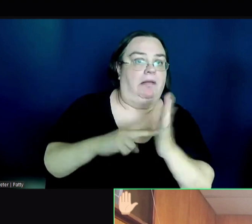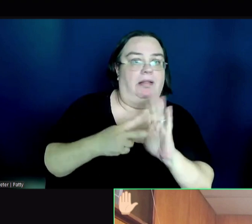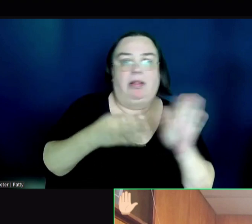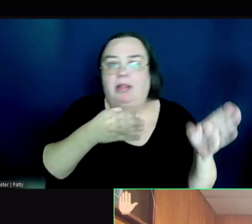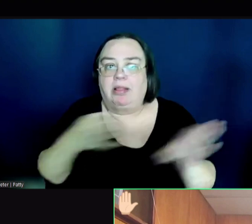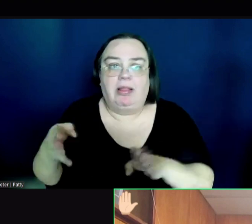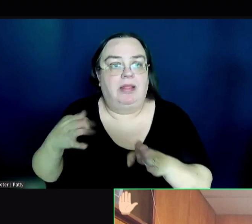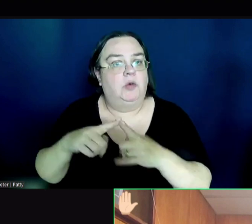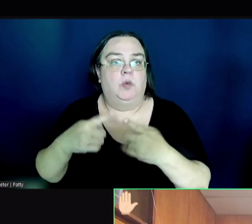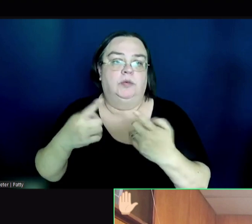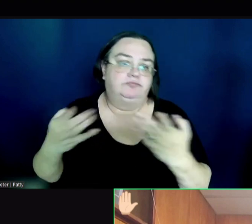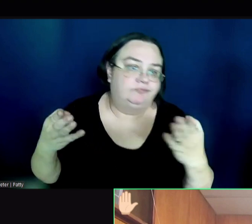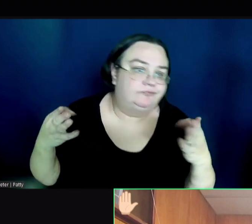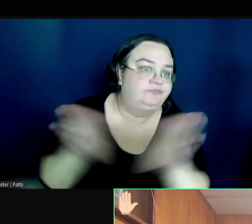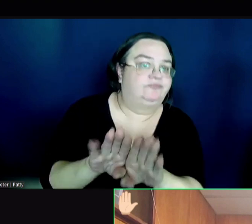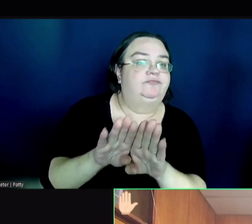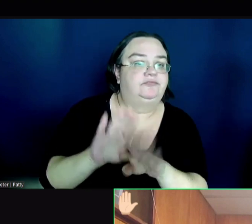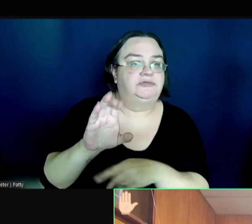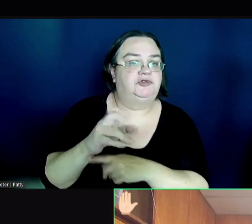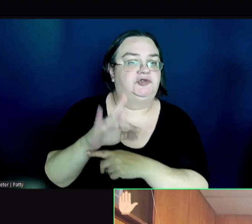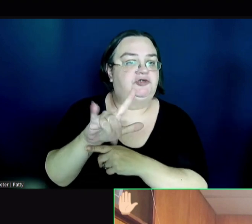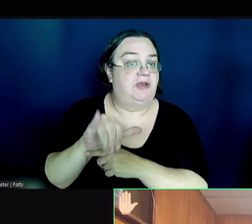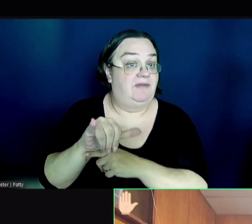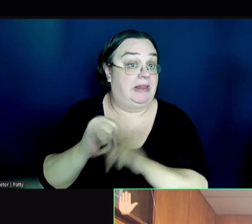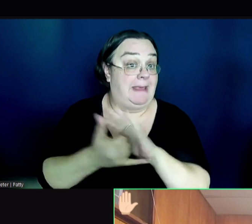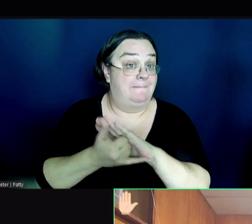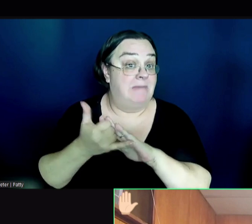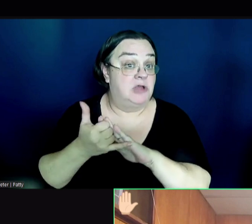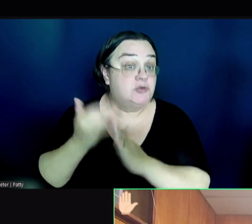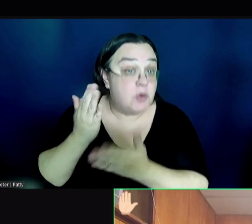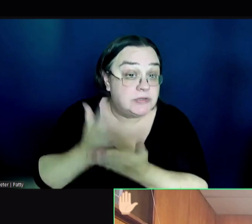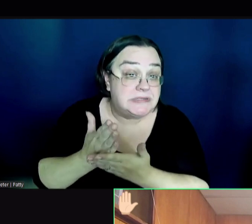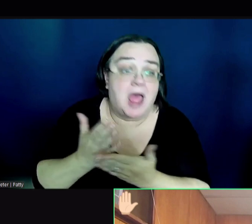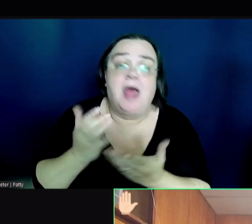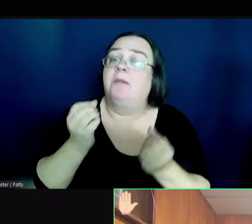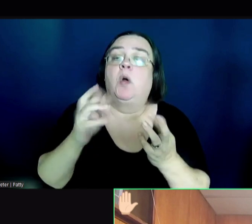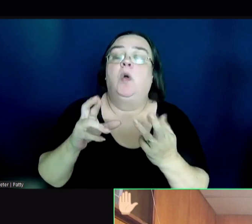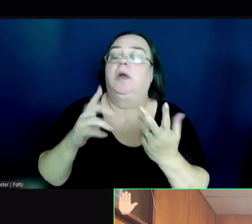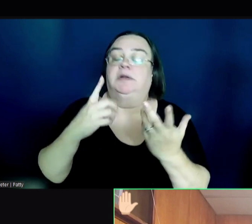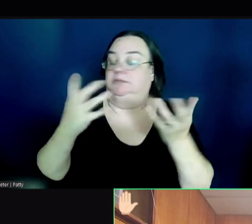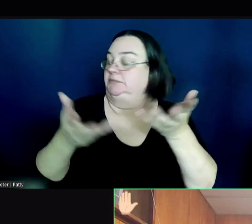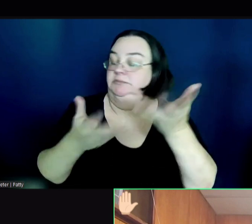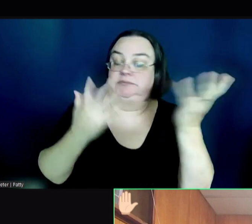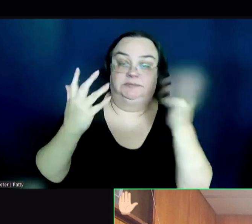down Cheverly Metro Station, or just,